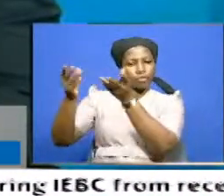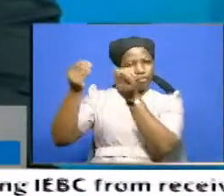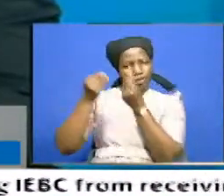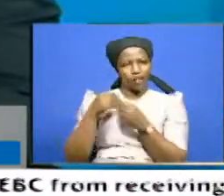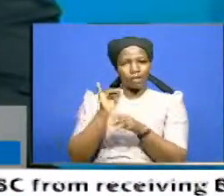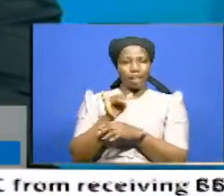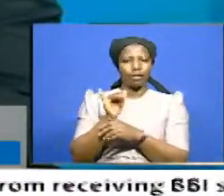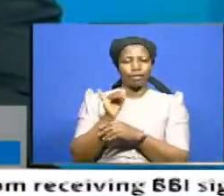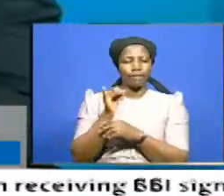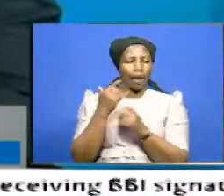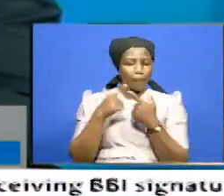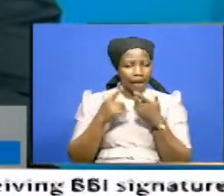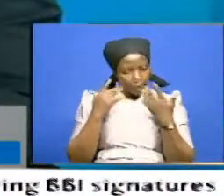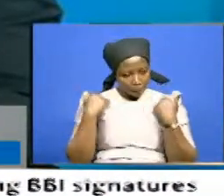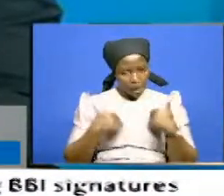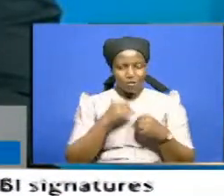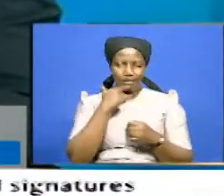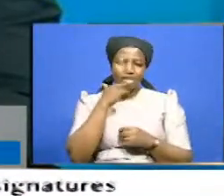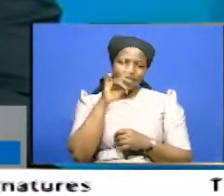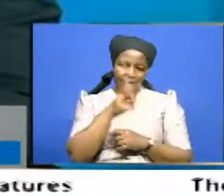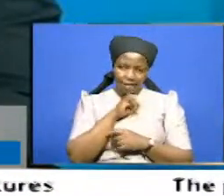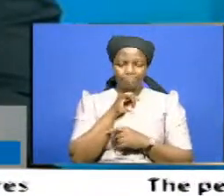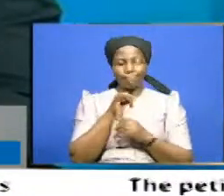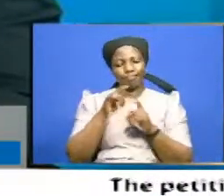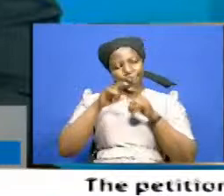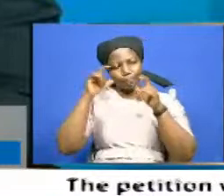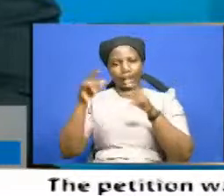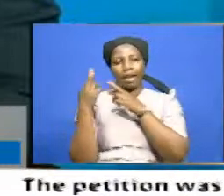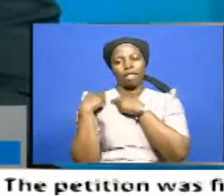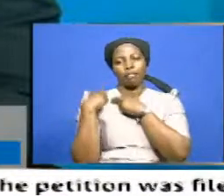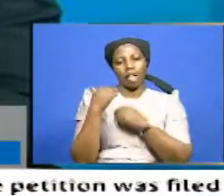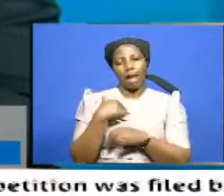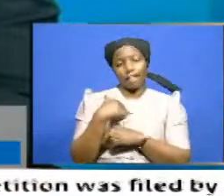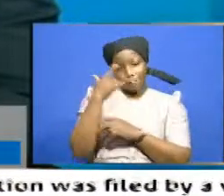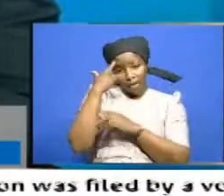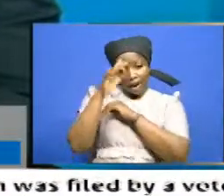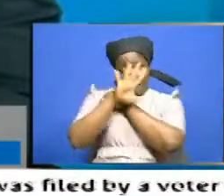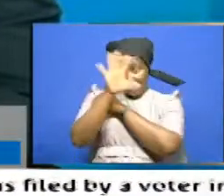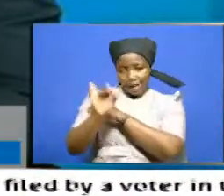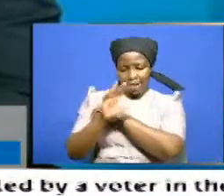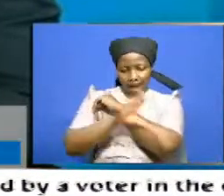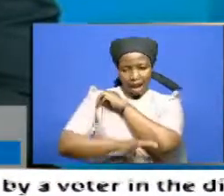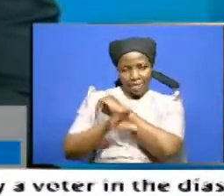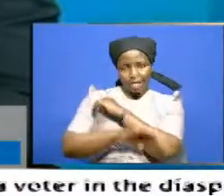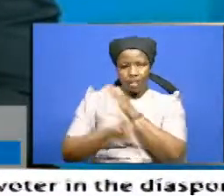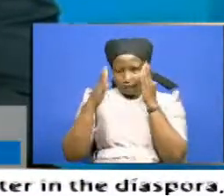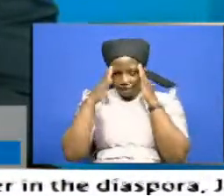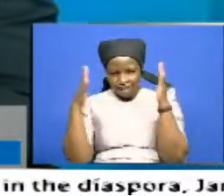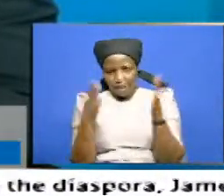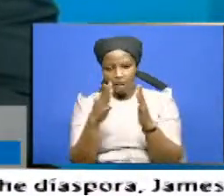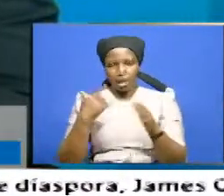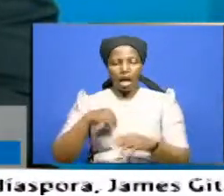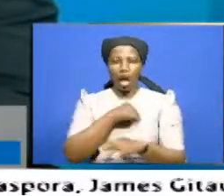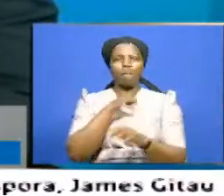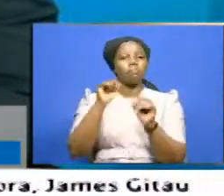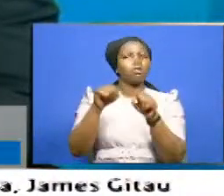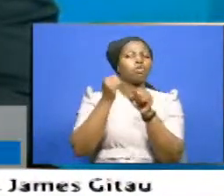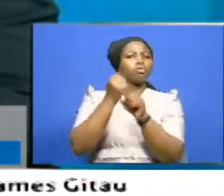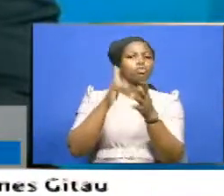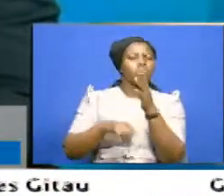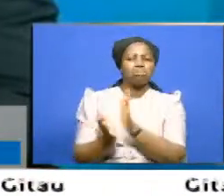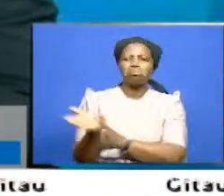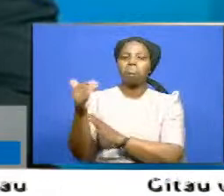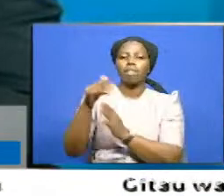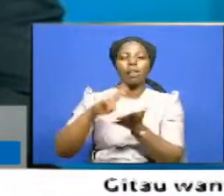there's a huge responsibility for African countries mainly to focus on what can we do to raise resources locally. There's